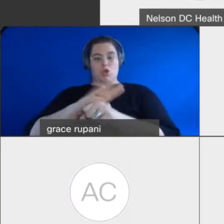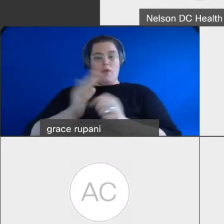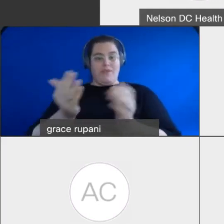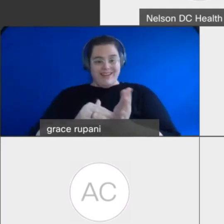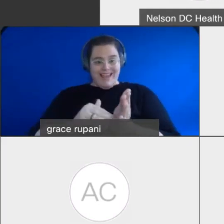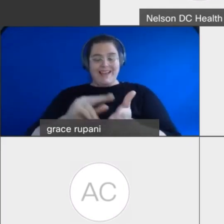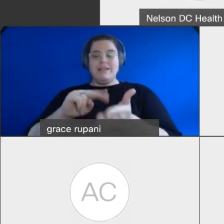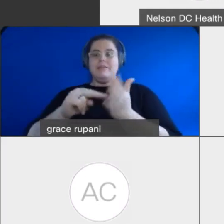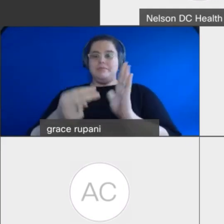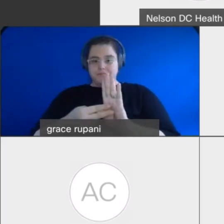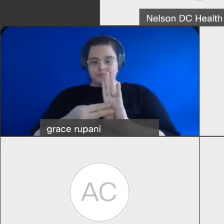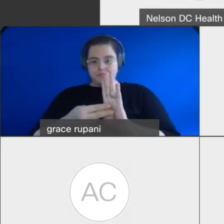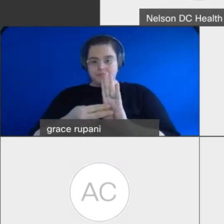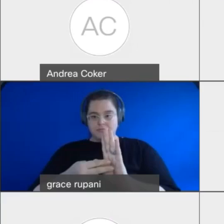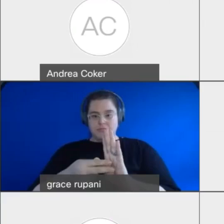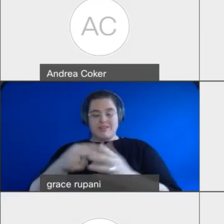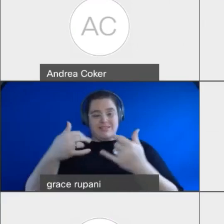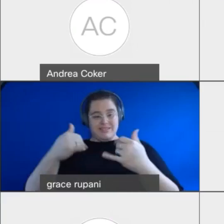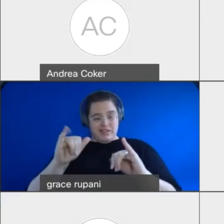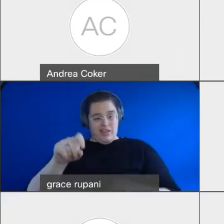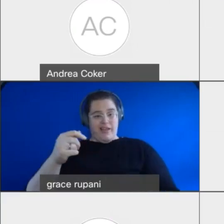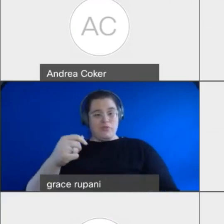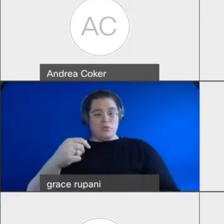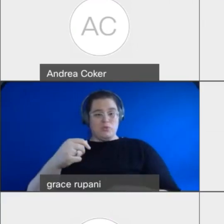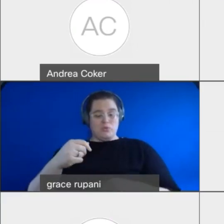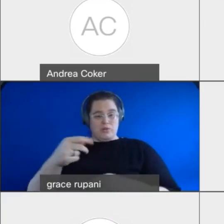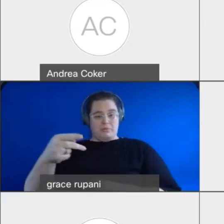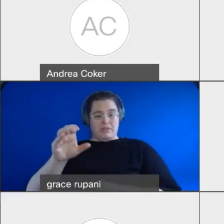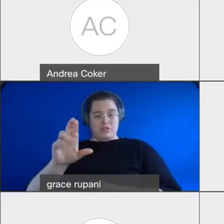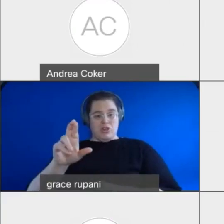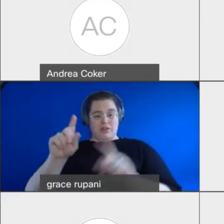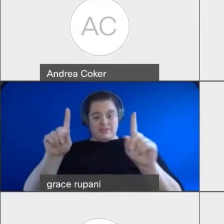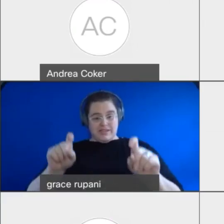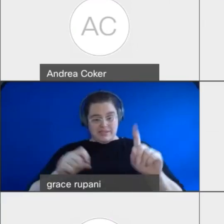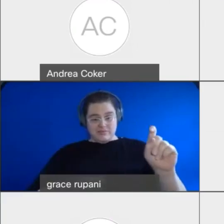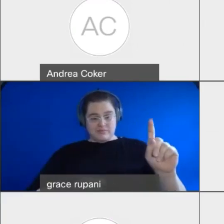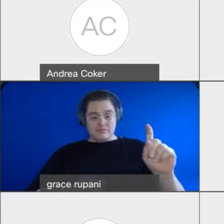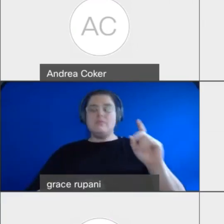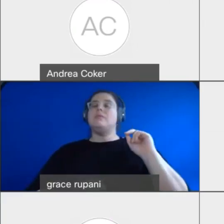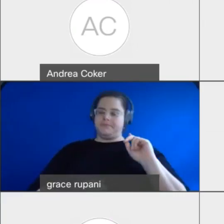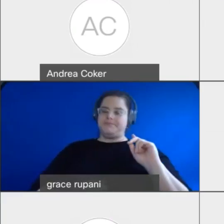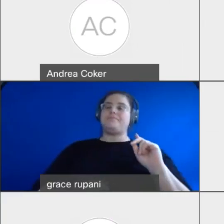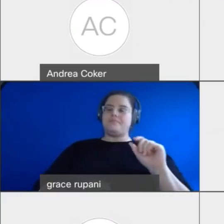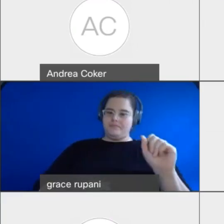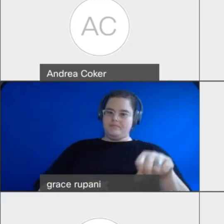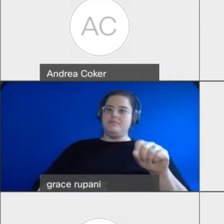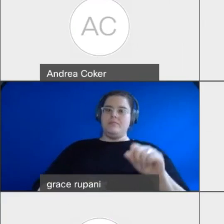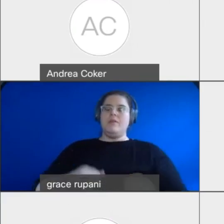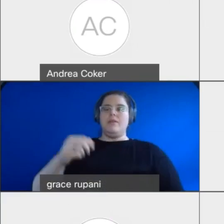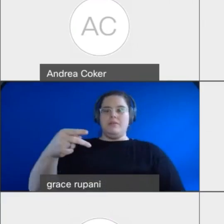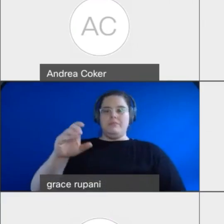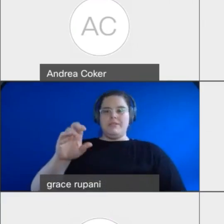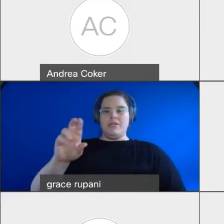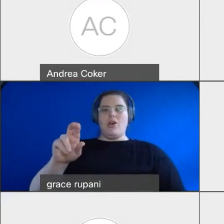you positive on a COVID-19 PCR test. There is not, experts are still